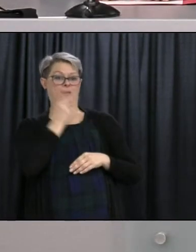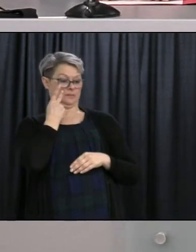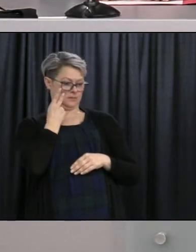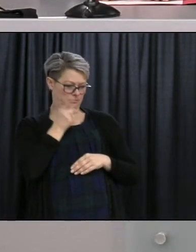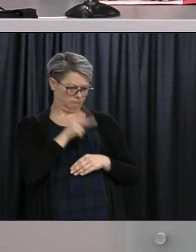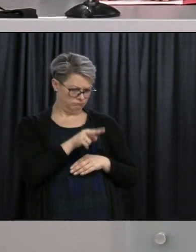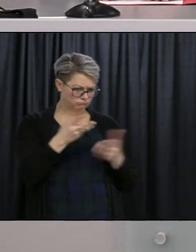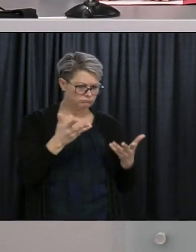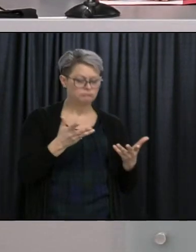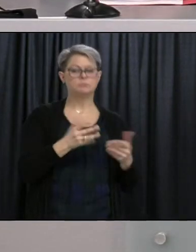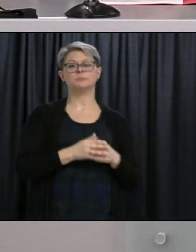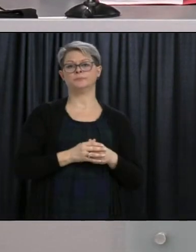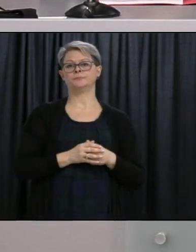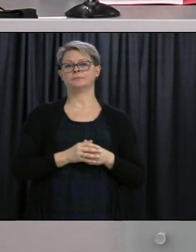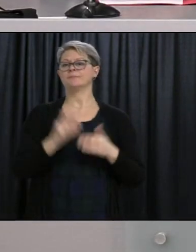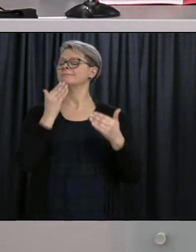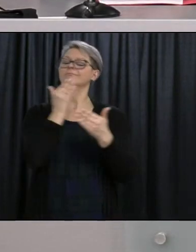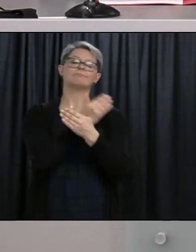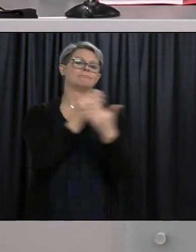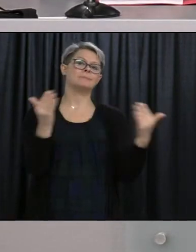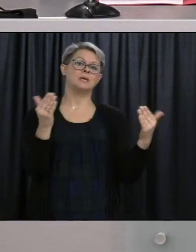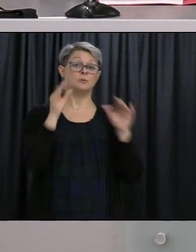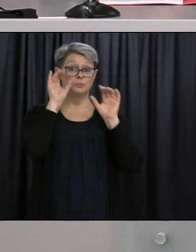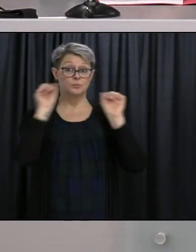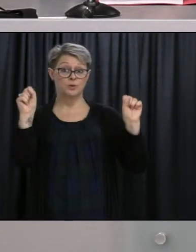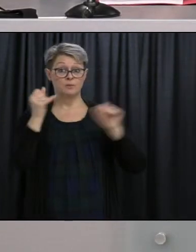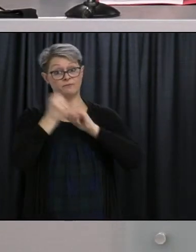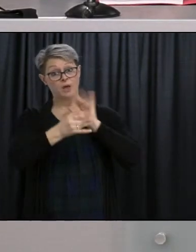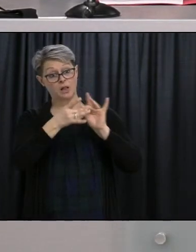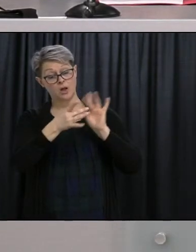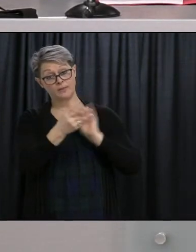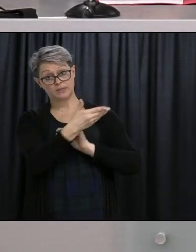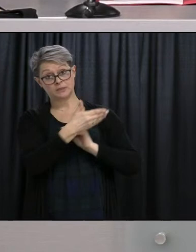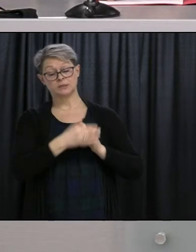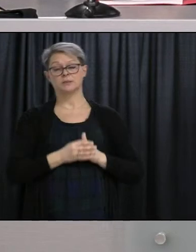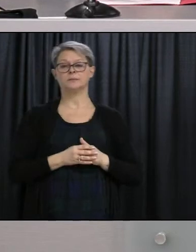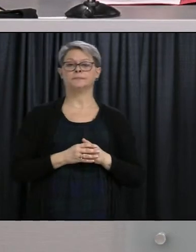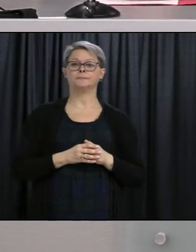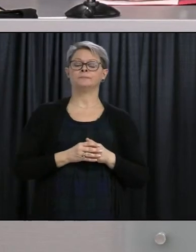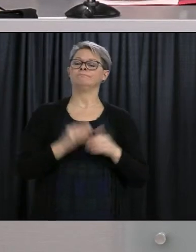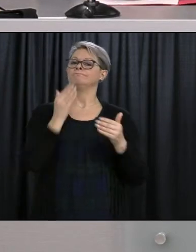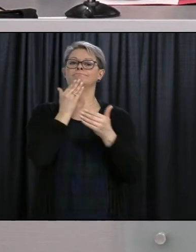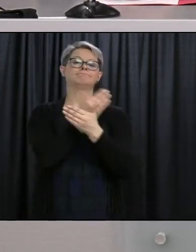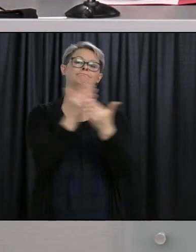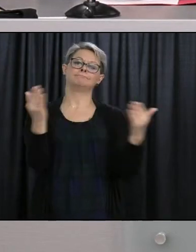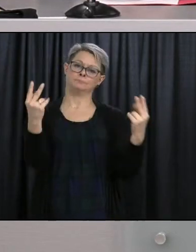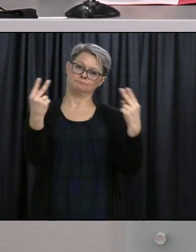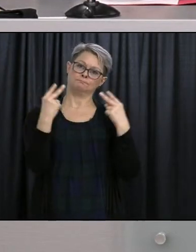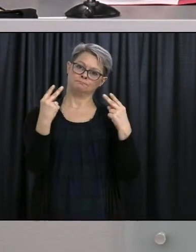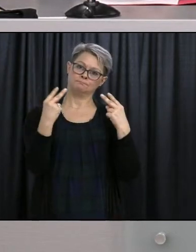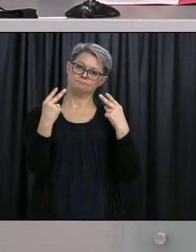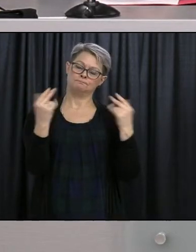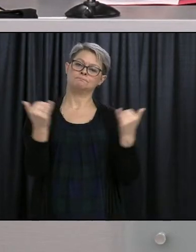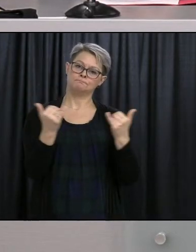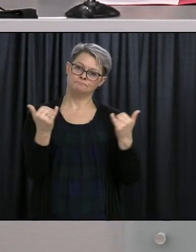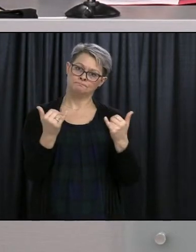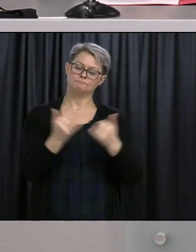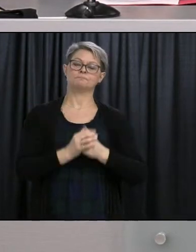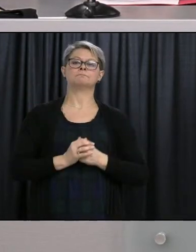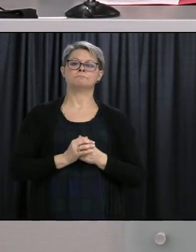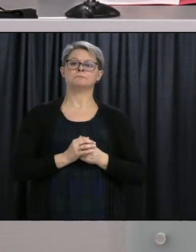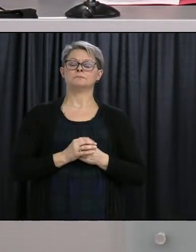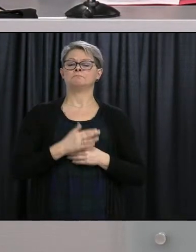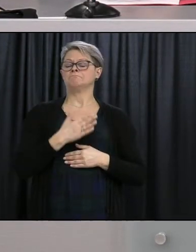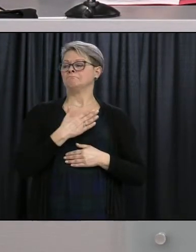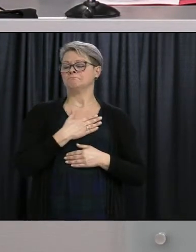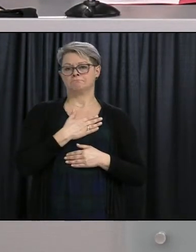Thank you. Thank you, everyone. Premier, do you have any final comments today? Well, thank you all for joining us today. My thoughts